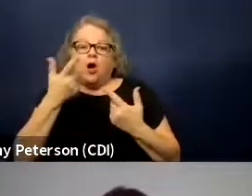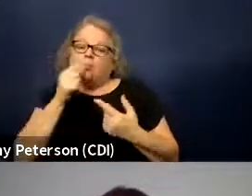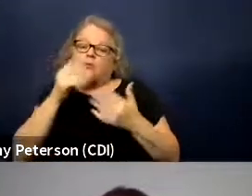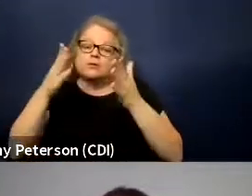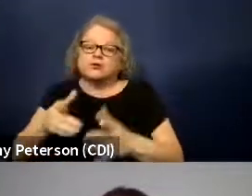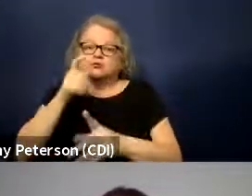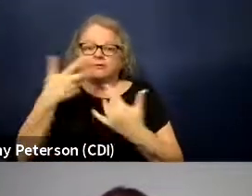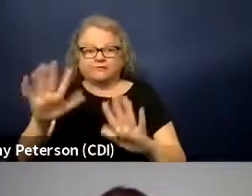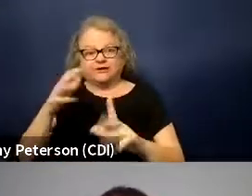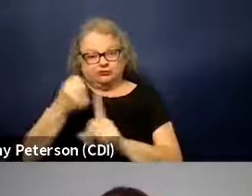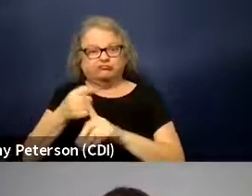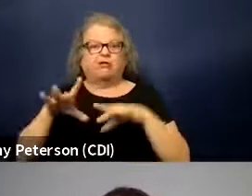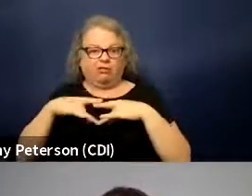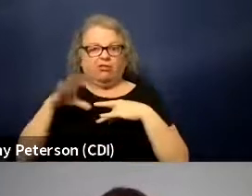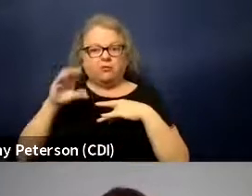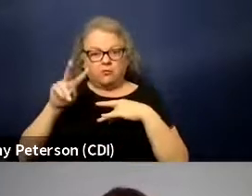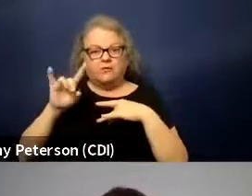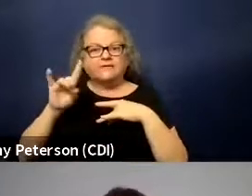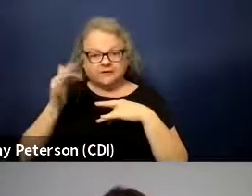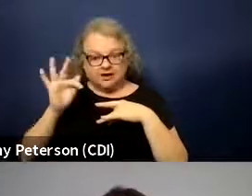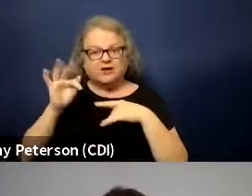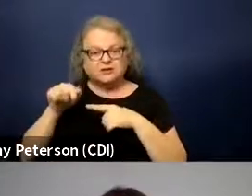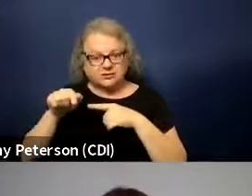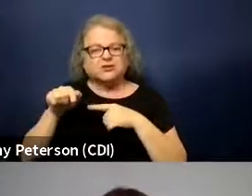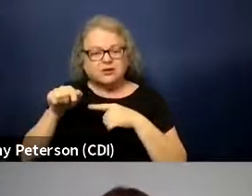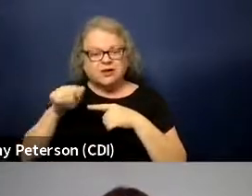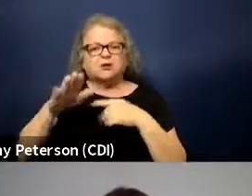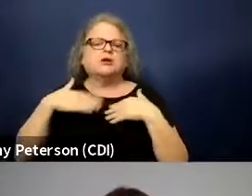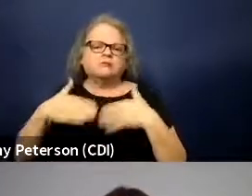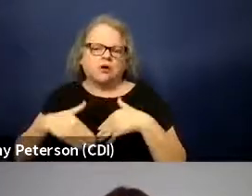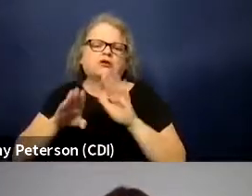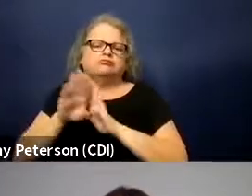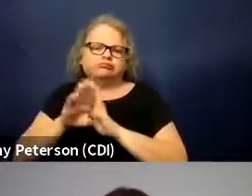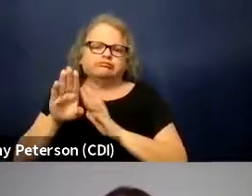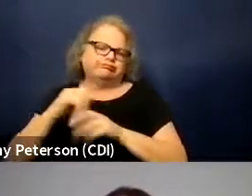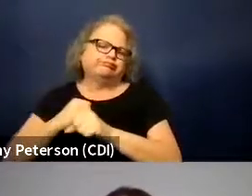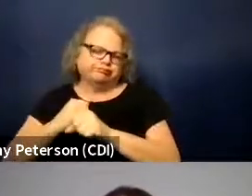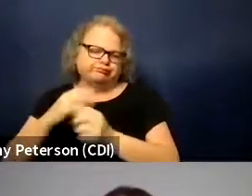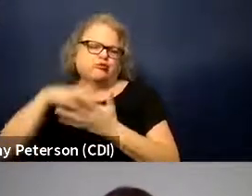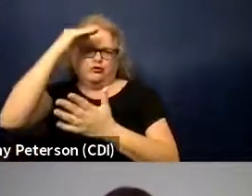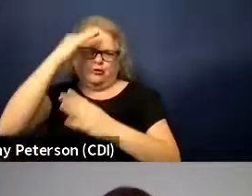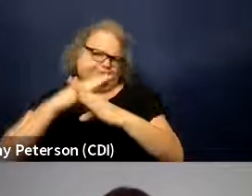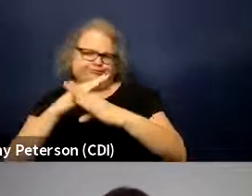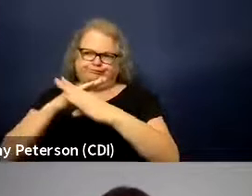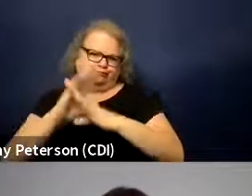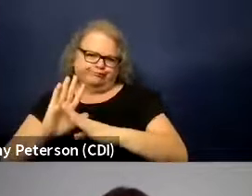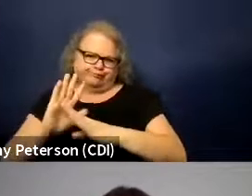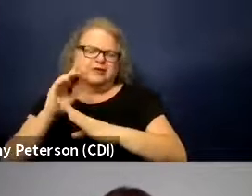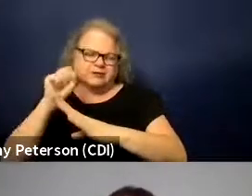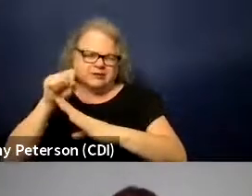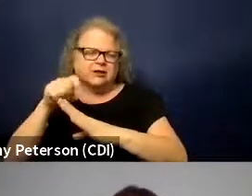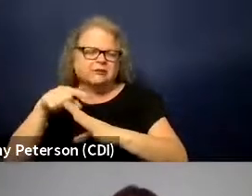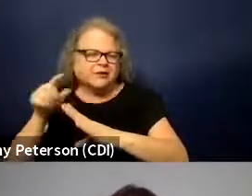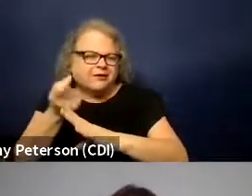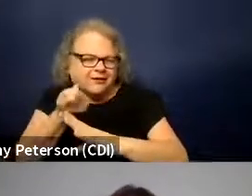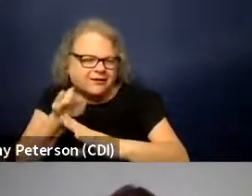that show that there continues to be added benefit if you get vaccinated. So if you've already had COVID,